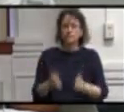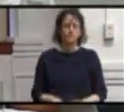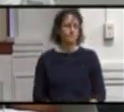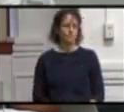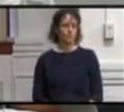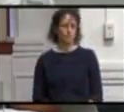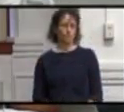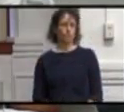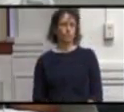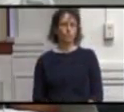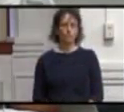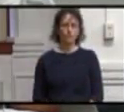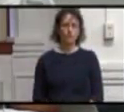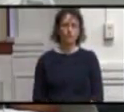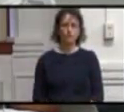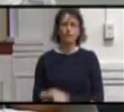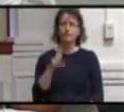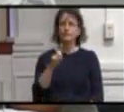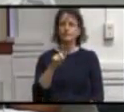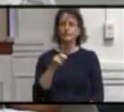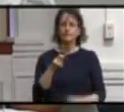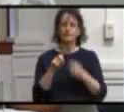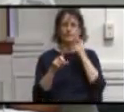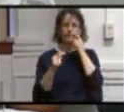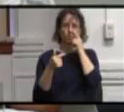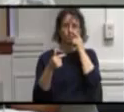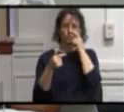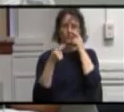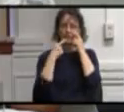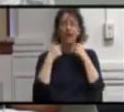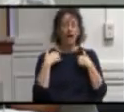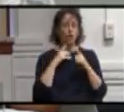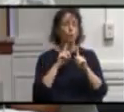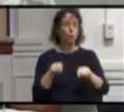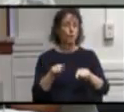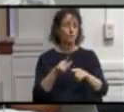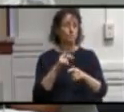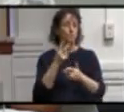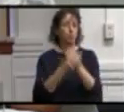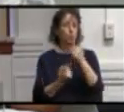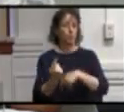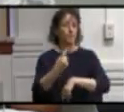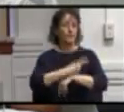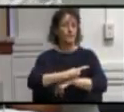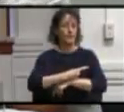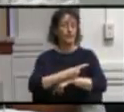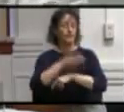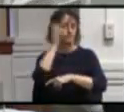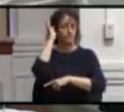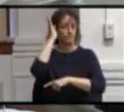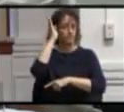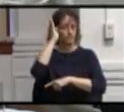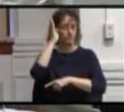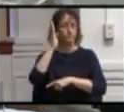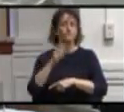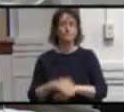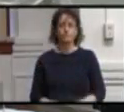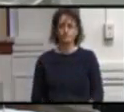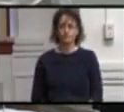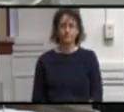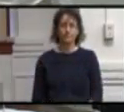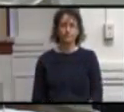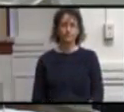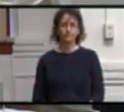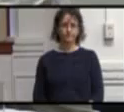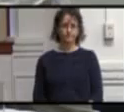I found notable about the discussions, and I had a chance to go both to the governor's talk on Wednesday and to the revolving loan fund